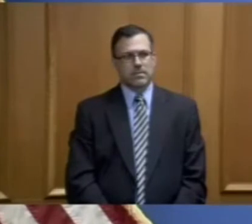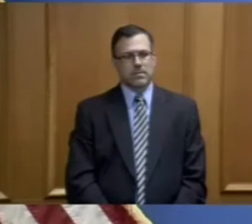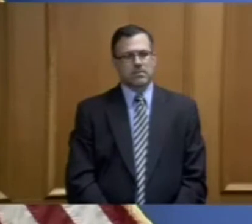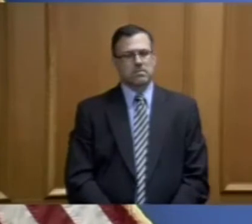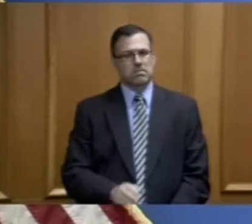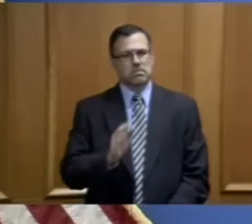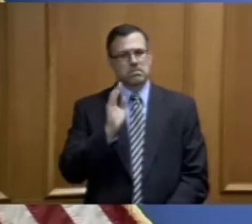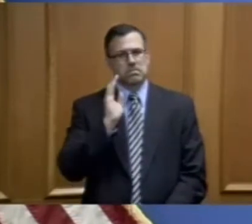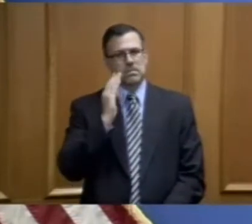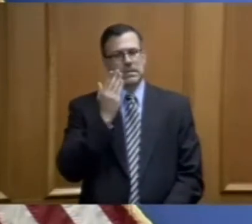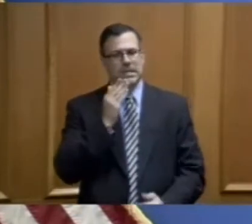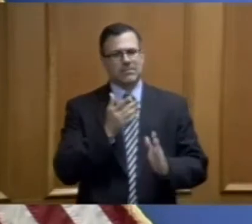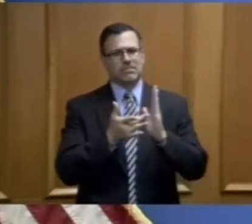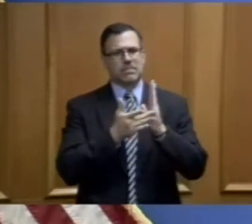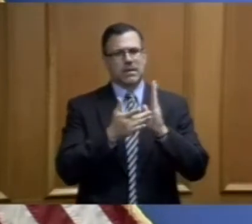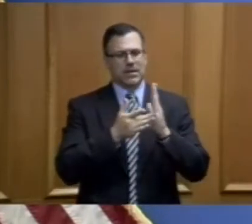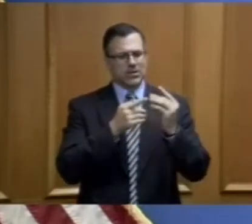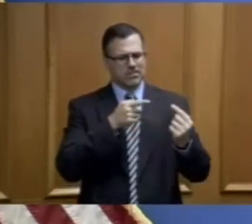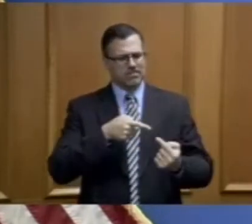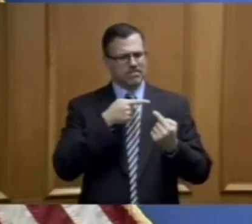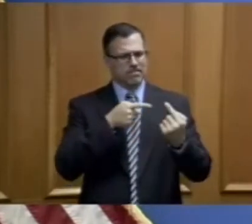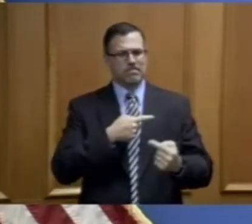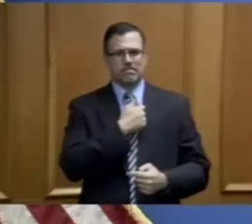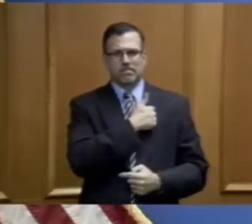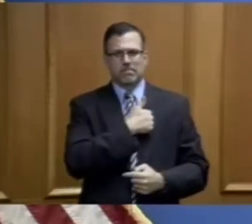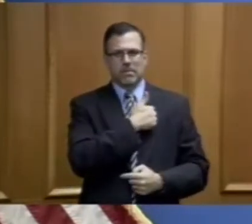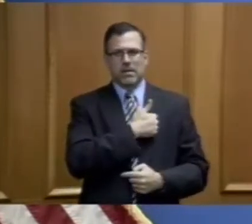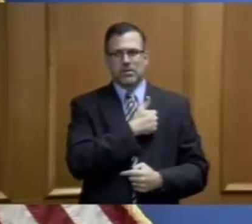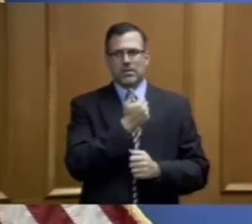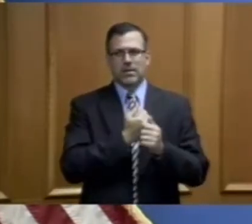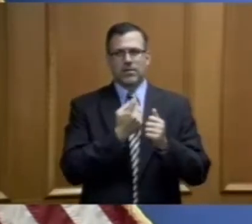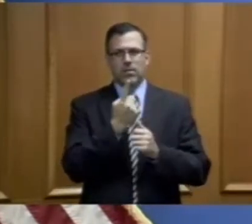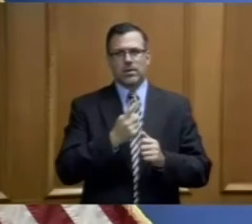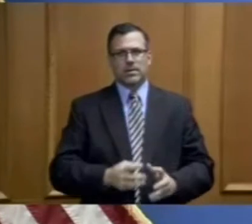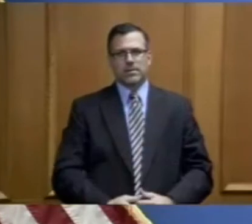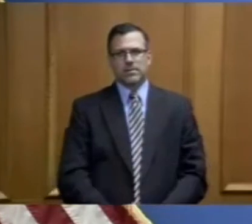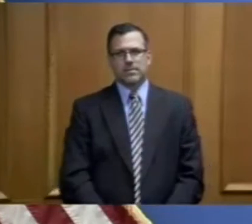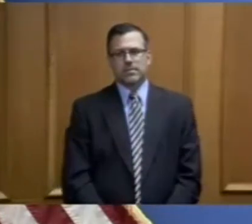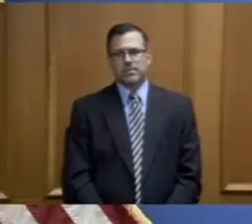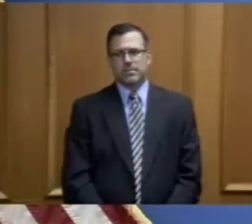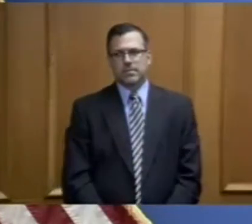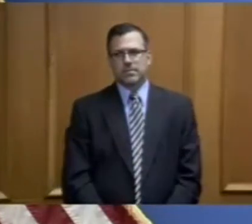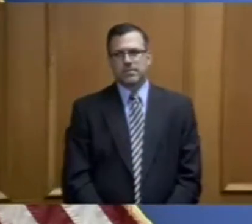everyone.